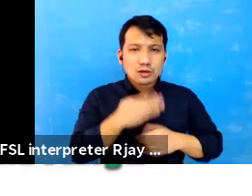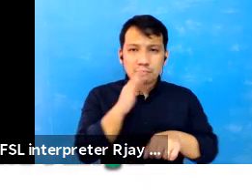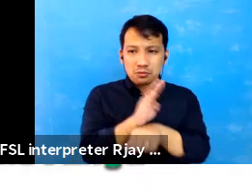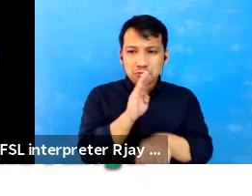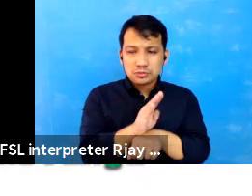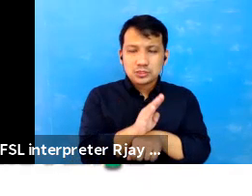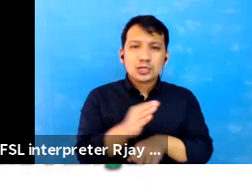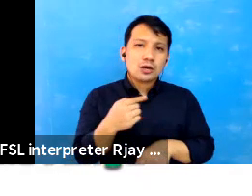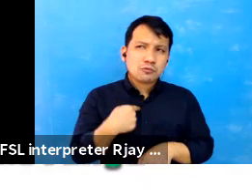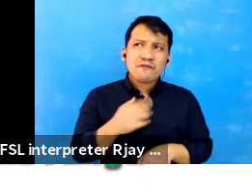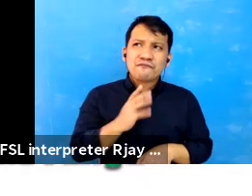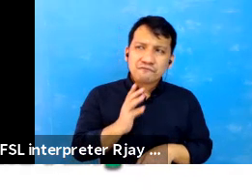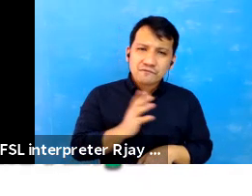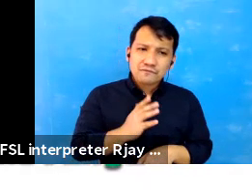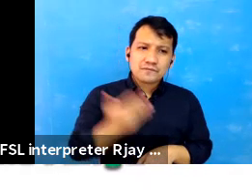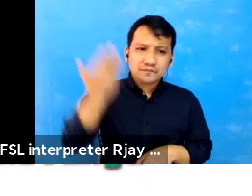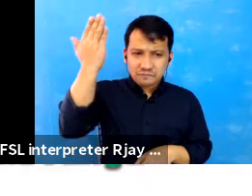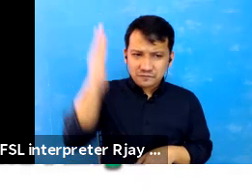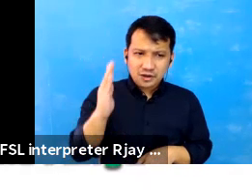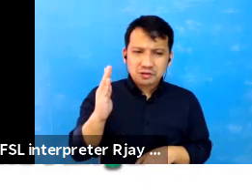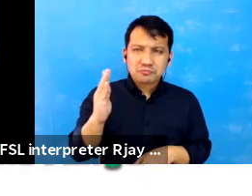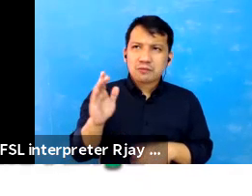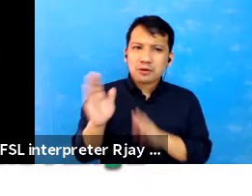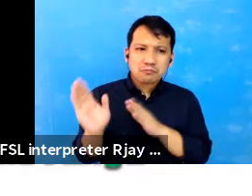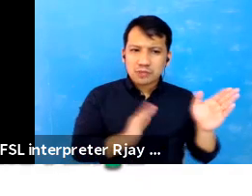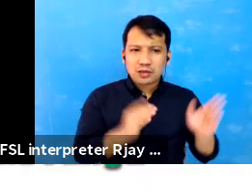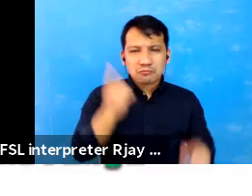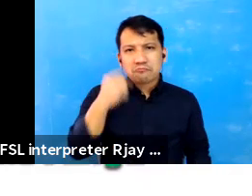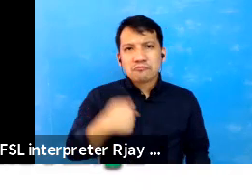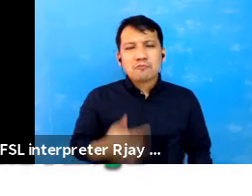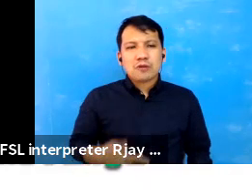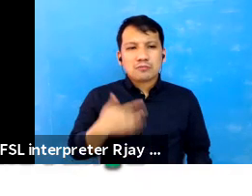business, but God has other plans for my life.